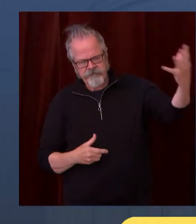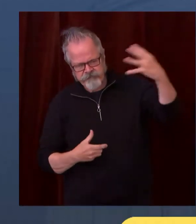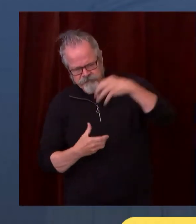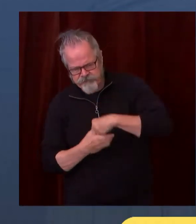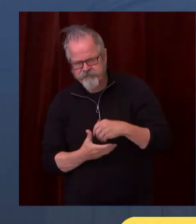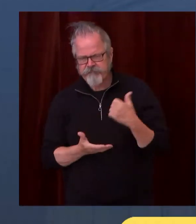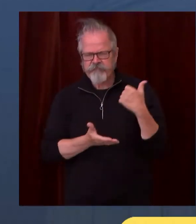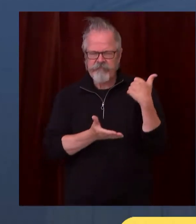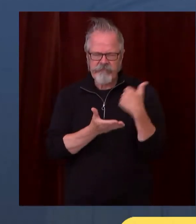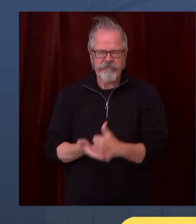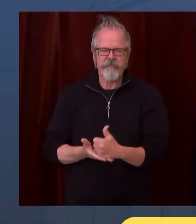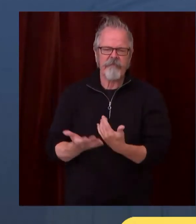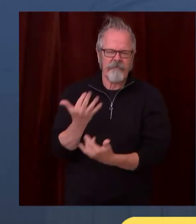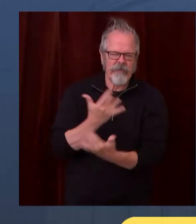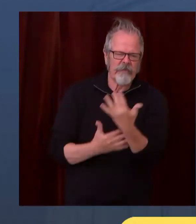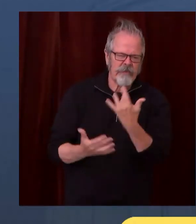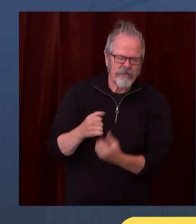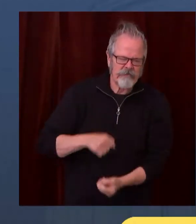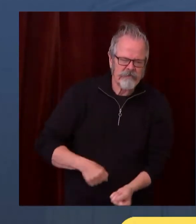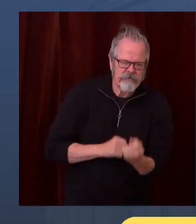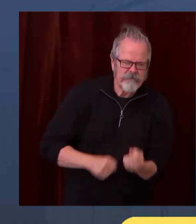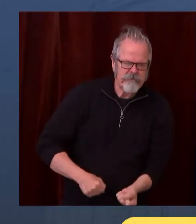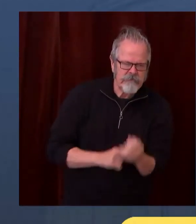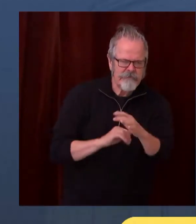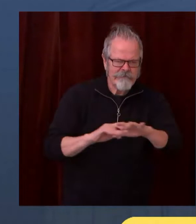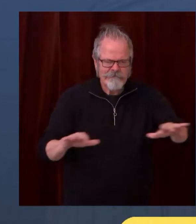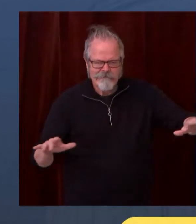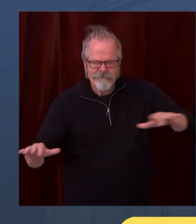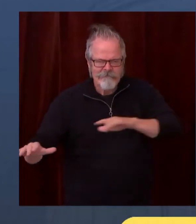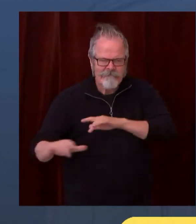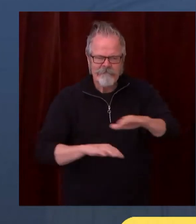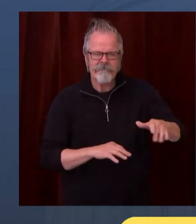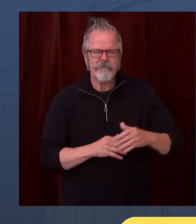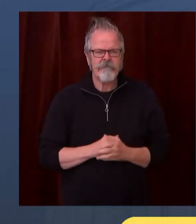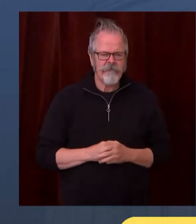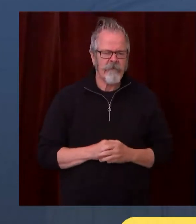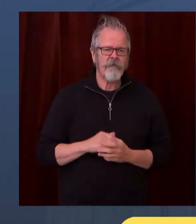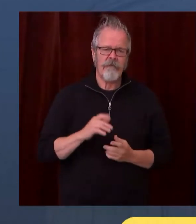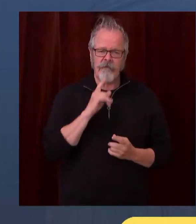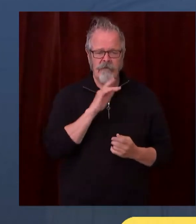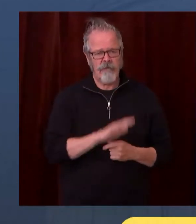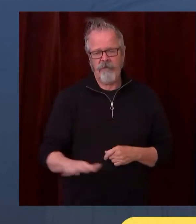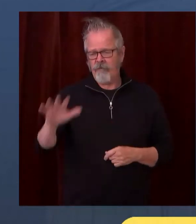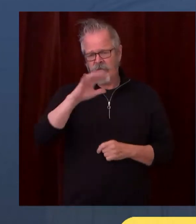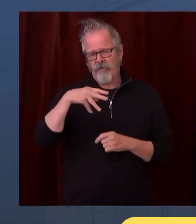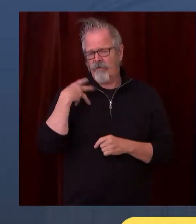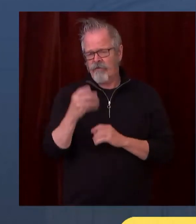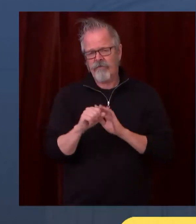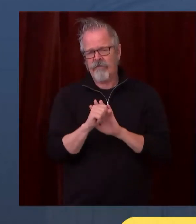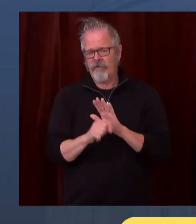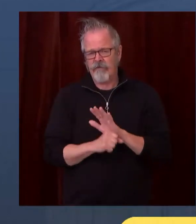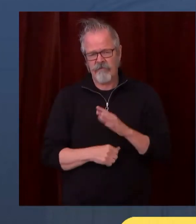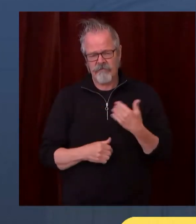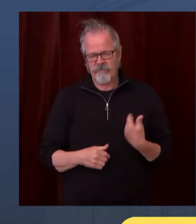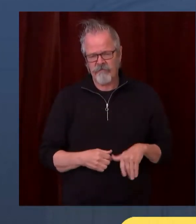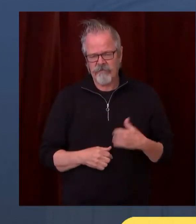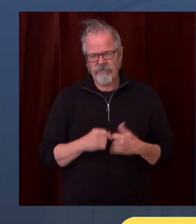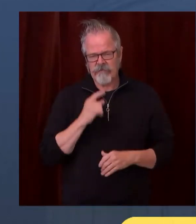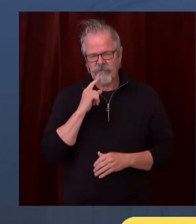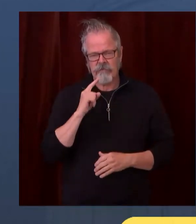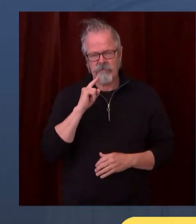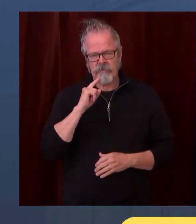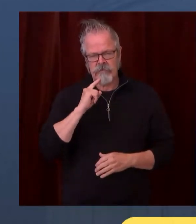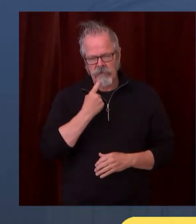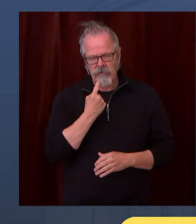doubly cautious, and we have found that when homeowners are fire wise, when they remove vegetation